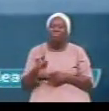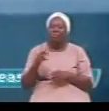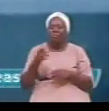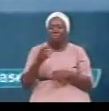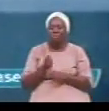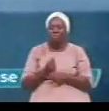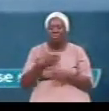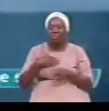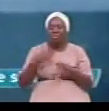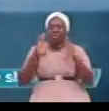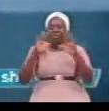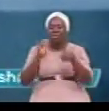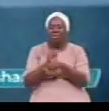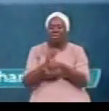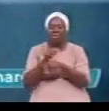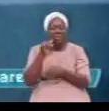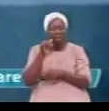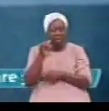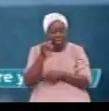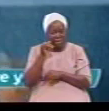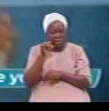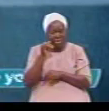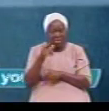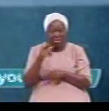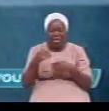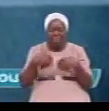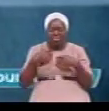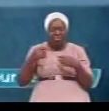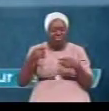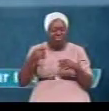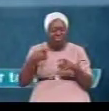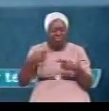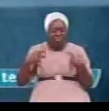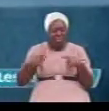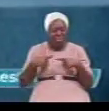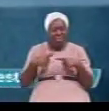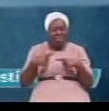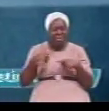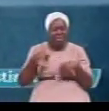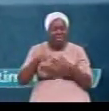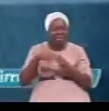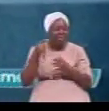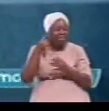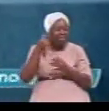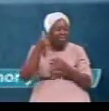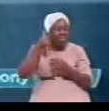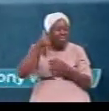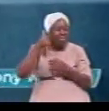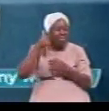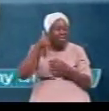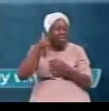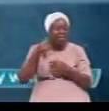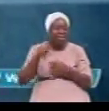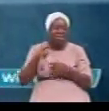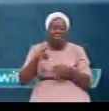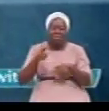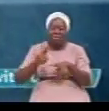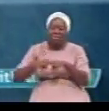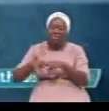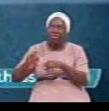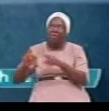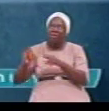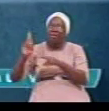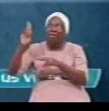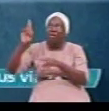my miracle yesterday. I had a sharp pain this side, inside my mouth. I was sitting right up